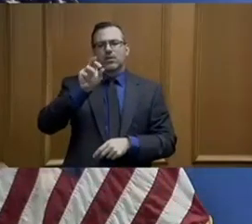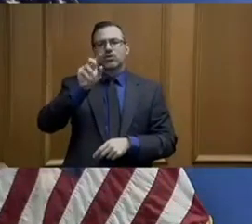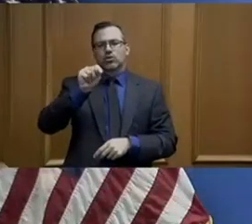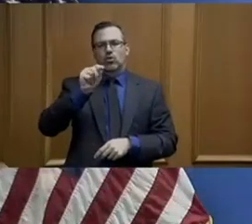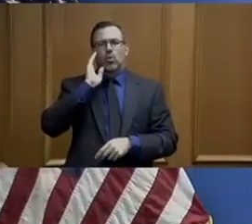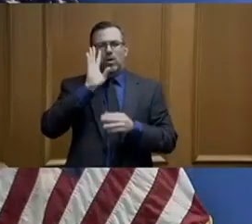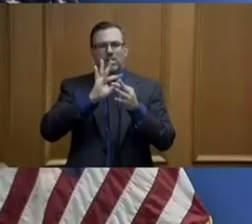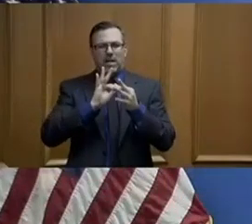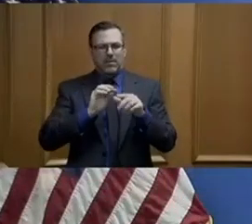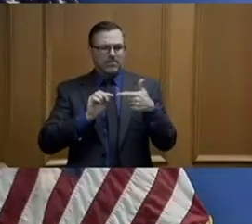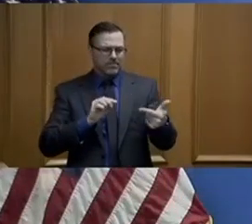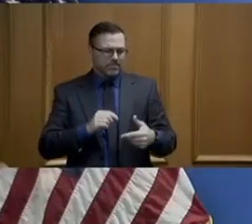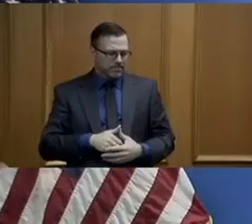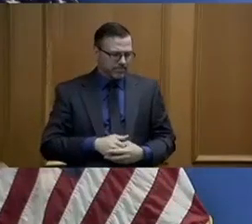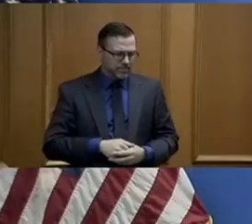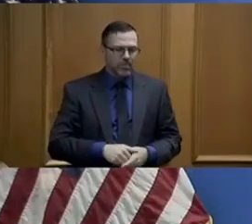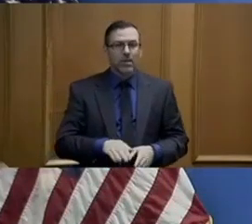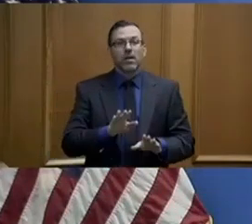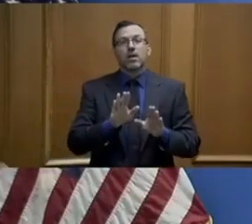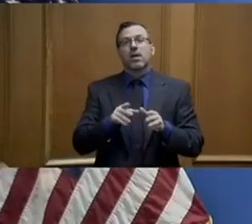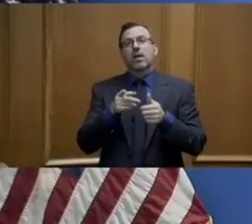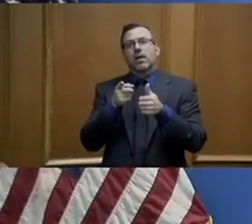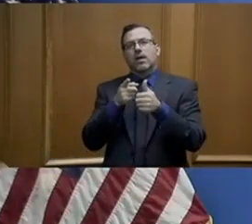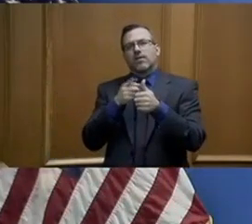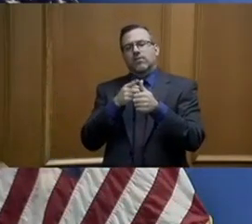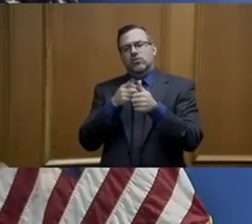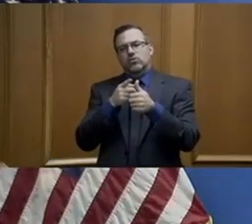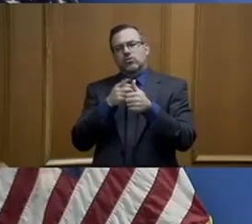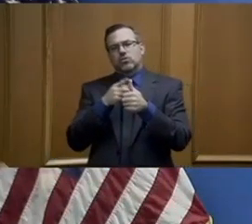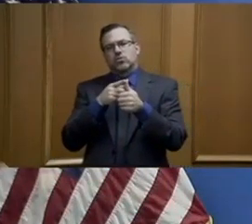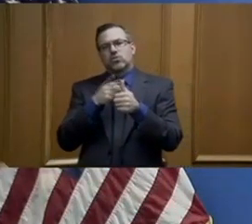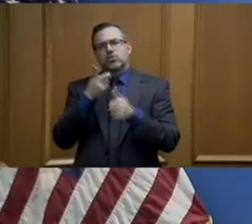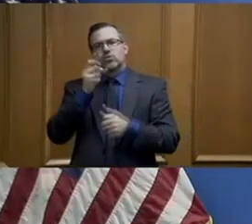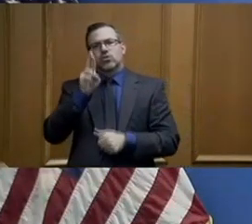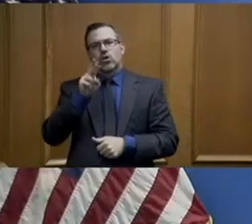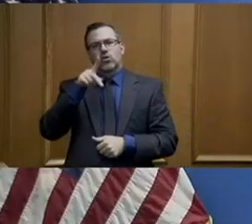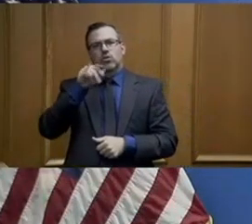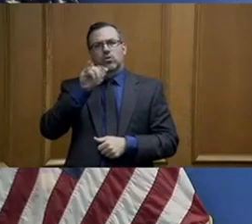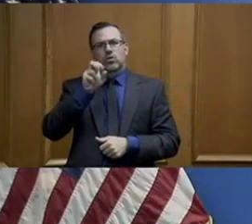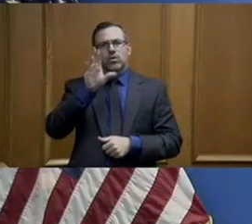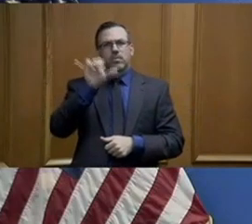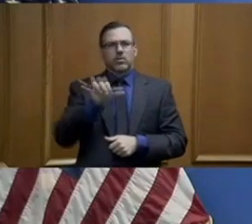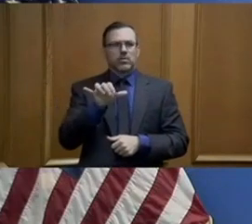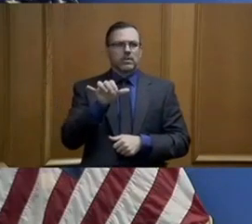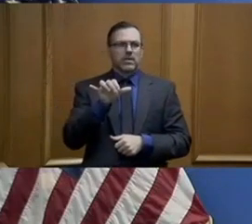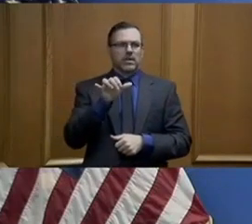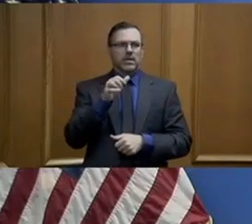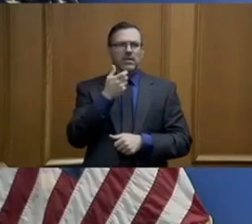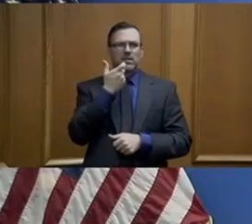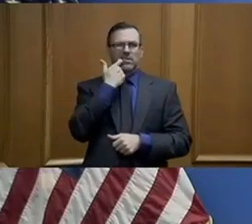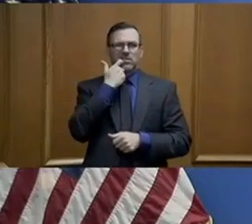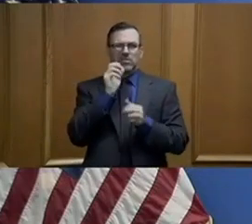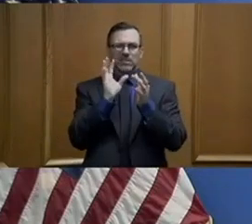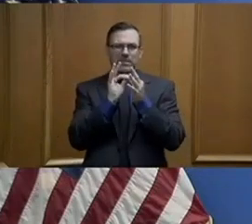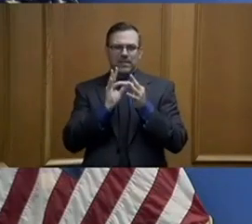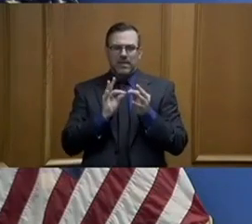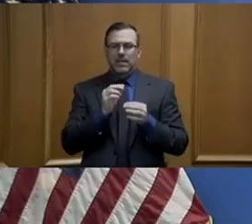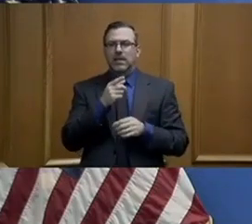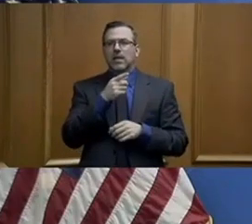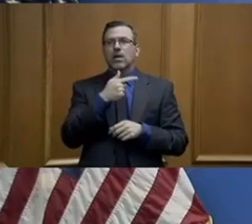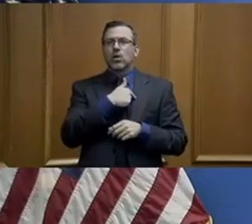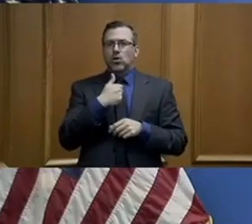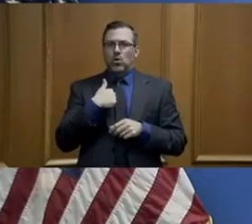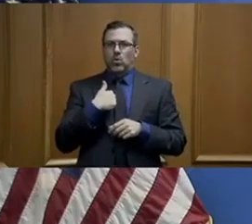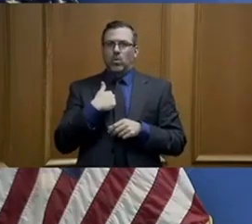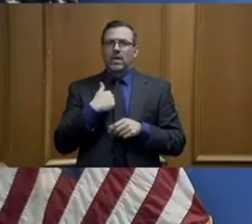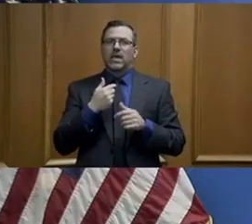Thank you, Governor. First of all, just one thing that Dr. Piercy indicated in her remarks is that we are